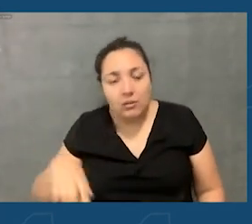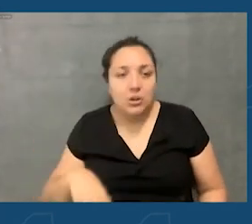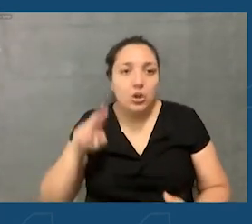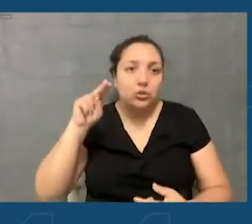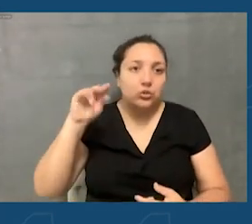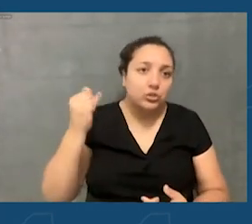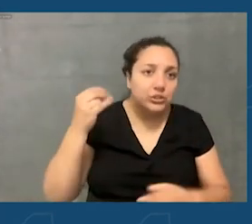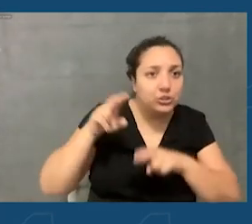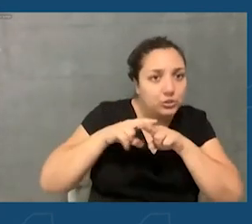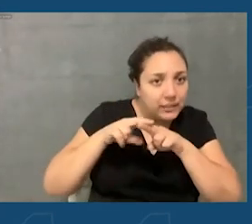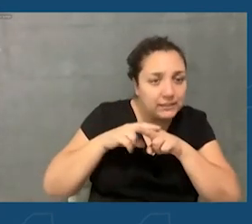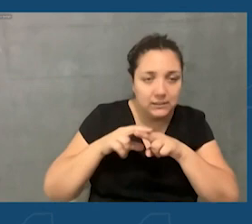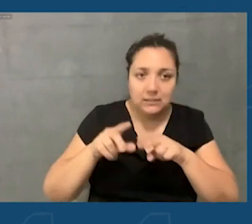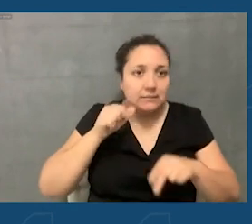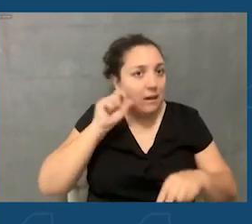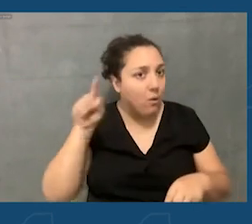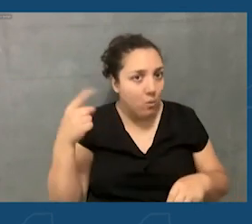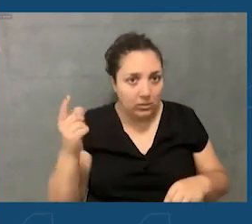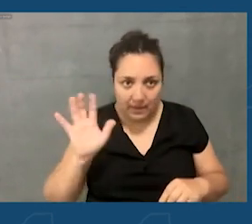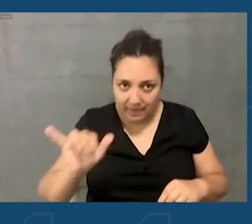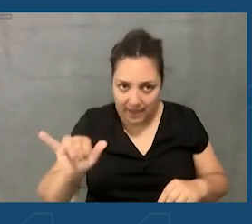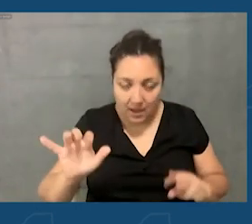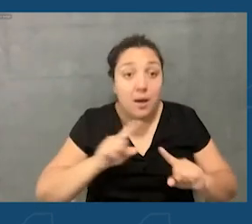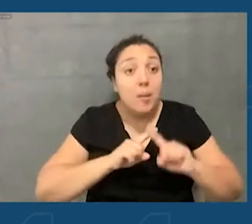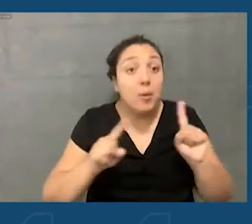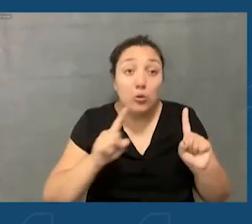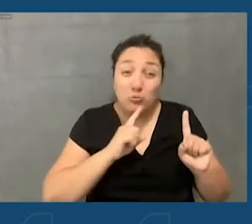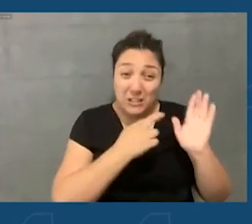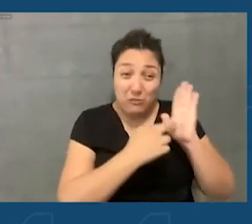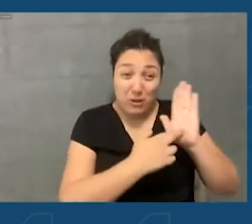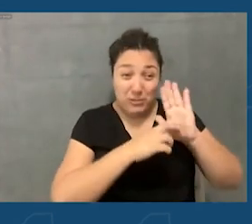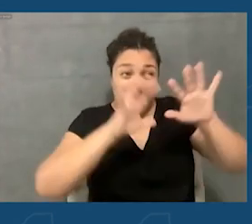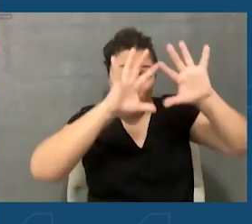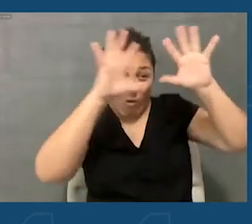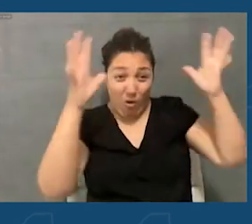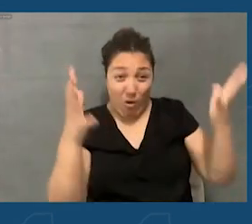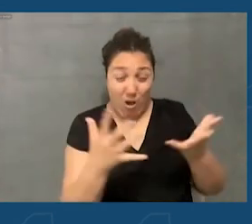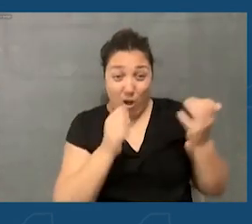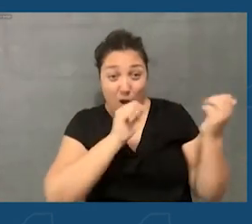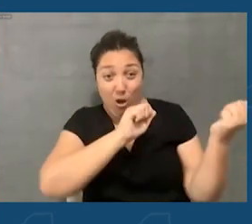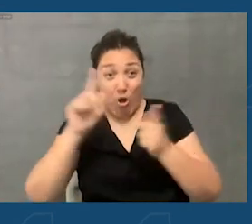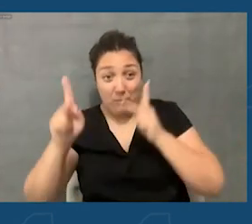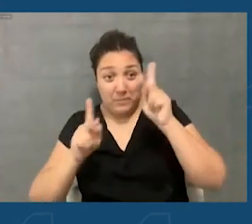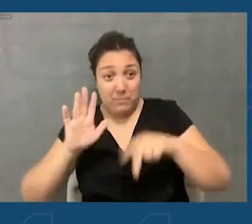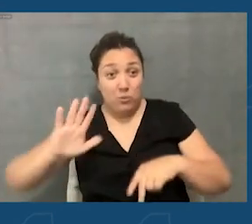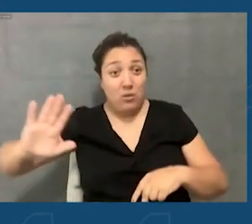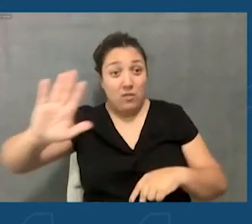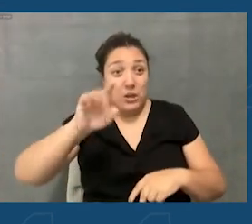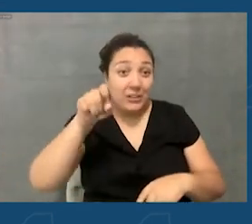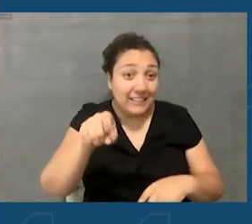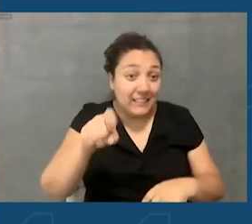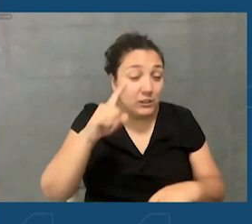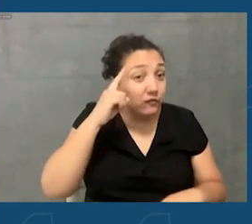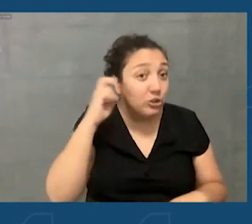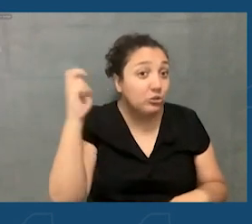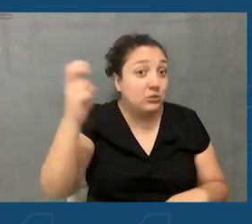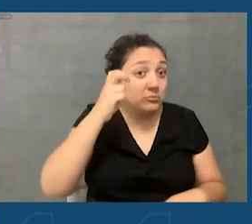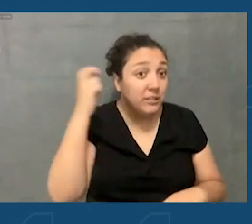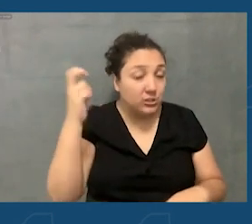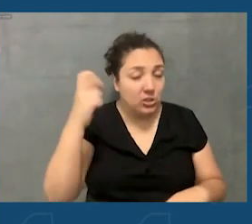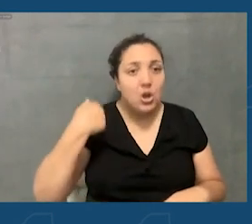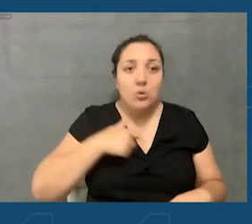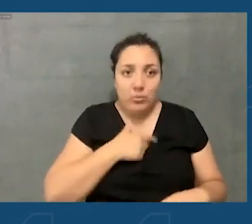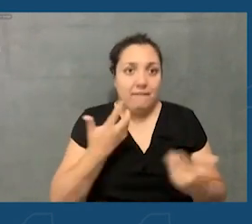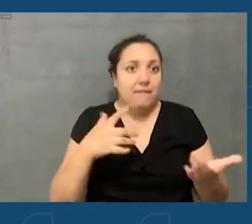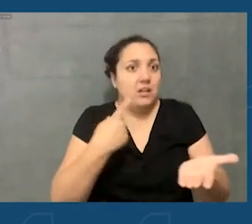it. It is something that represents a pivotal part of everyone's transportation needs. As we've pointed out, it's the busiest